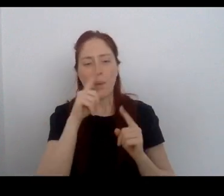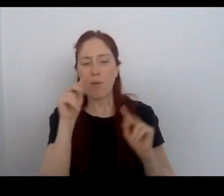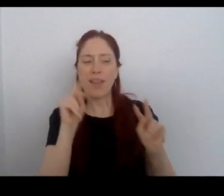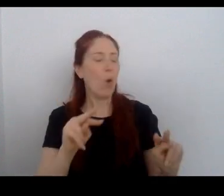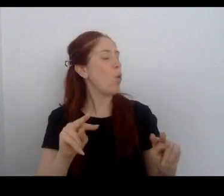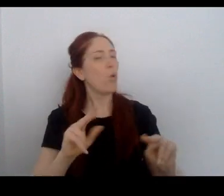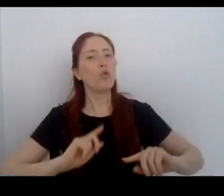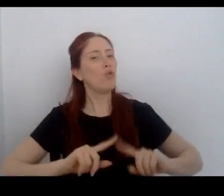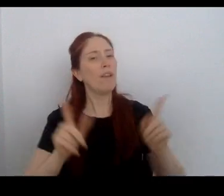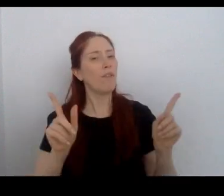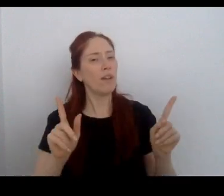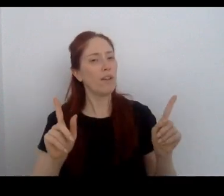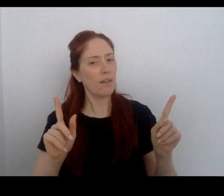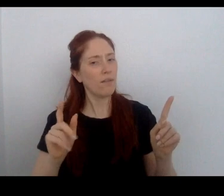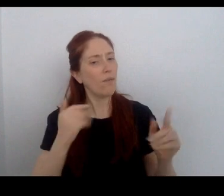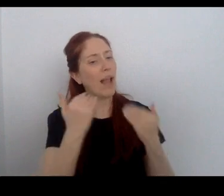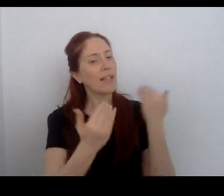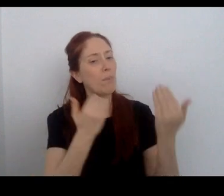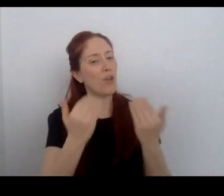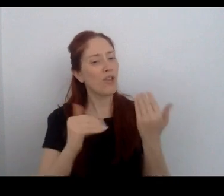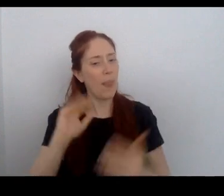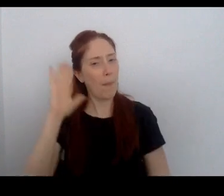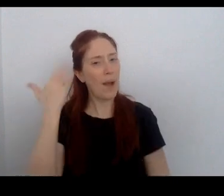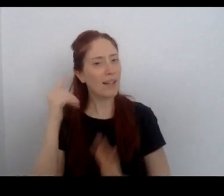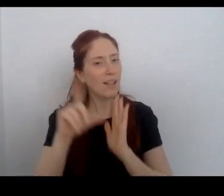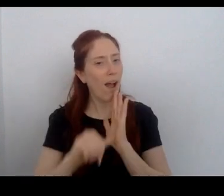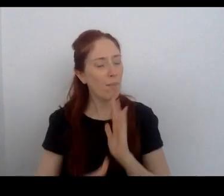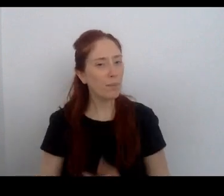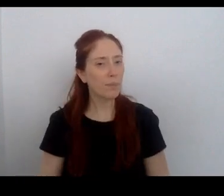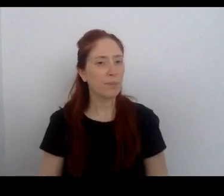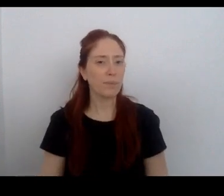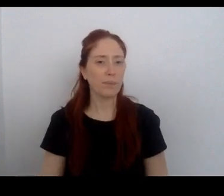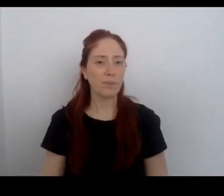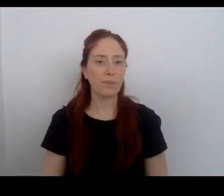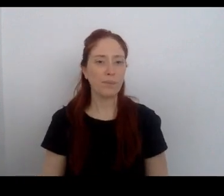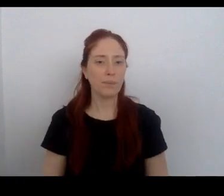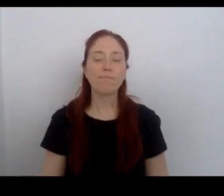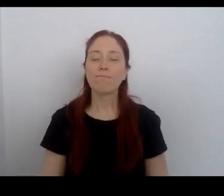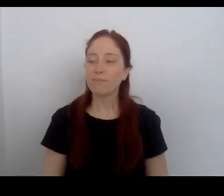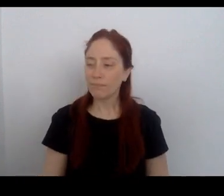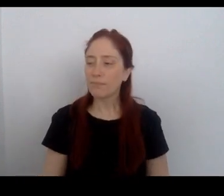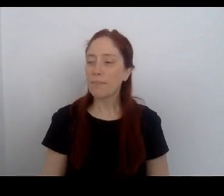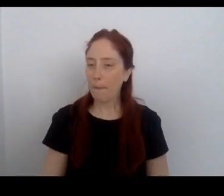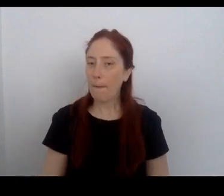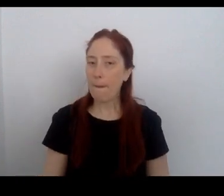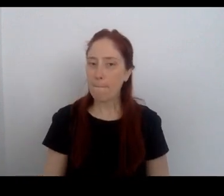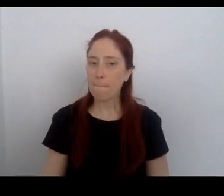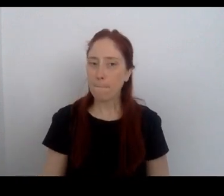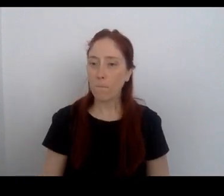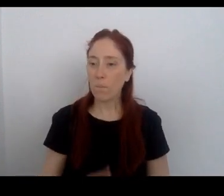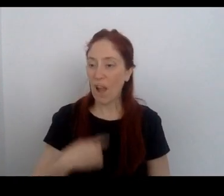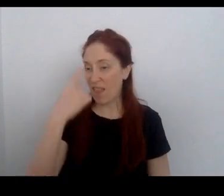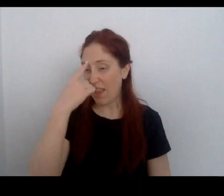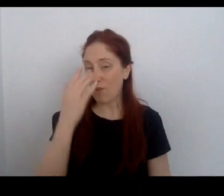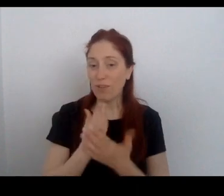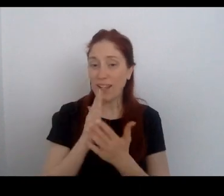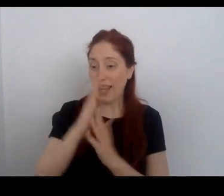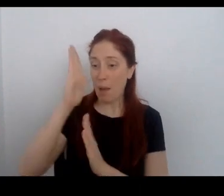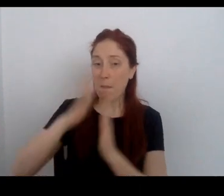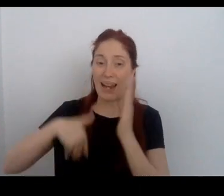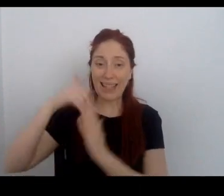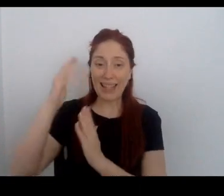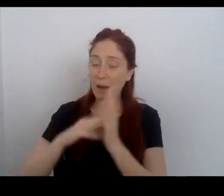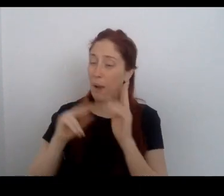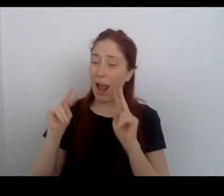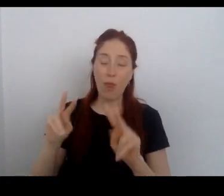for their time. In fact, in some ways, I think the paintings are drawings in a way, in terms of the way the